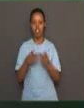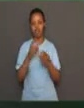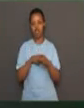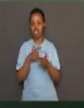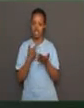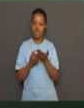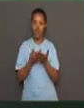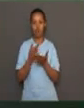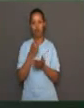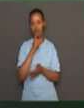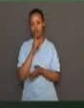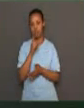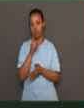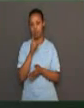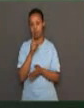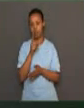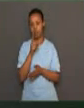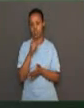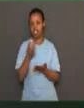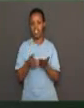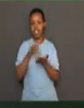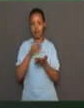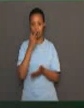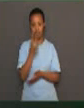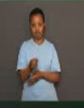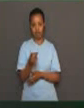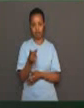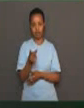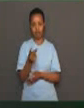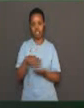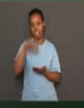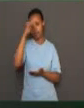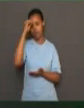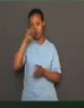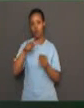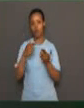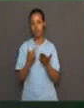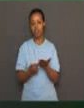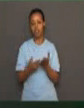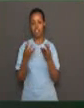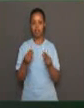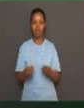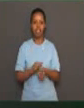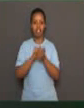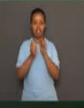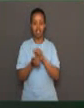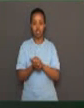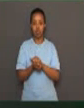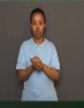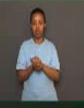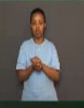That is all for our lesson today, students. To review, we learned about the evidence